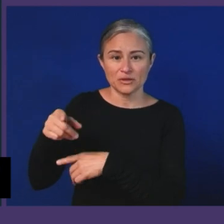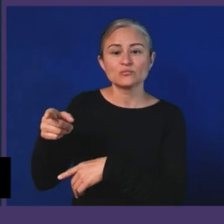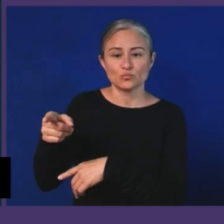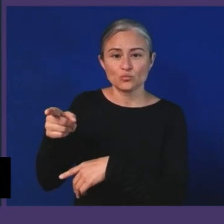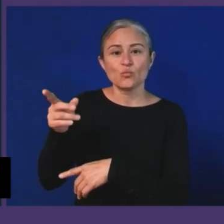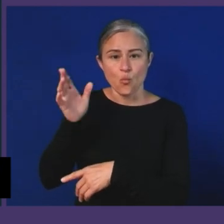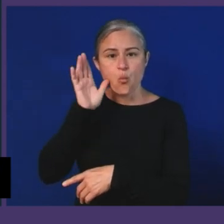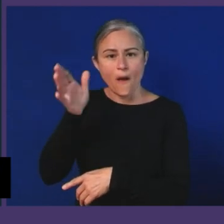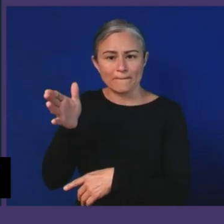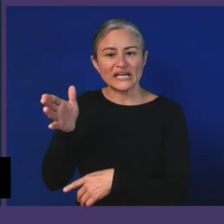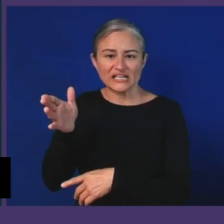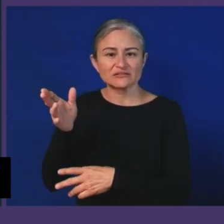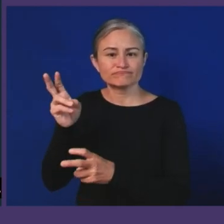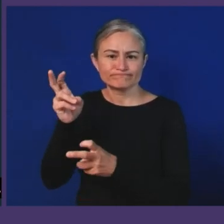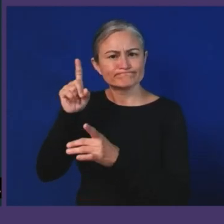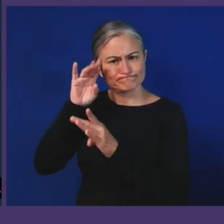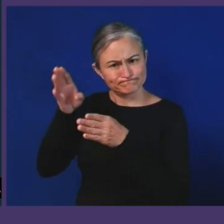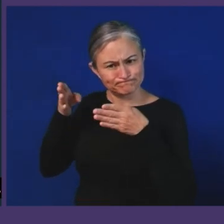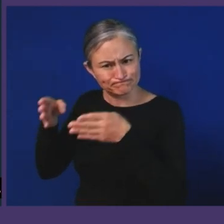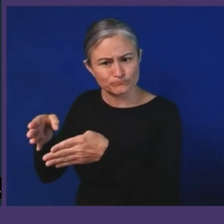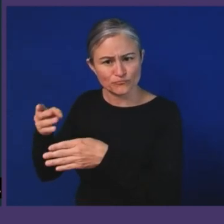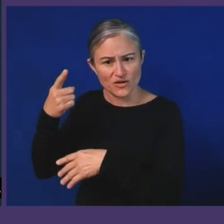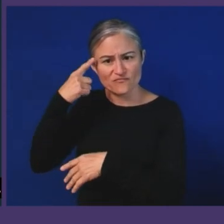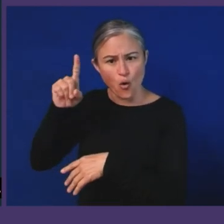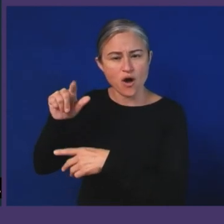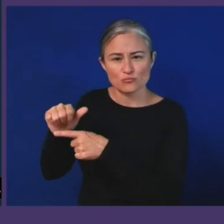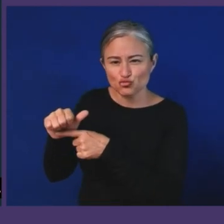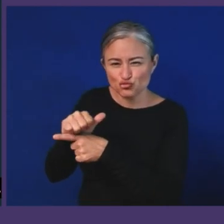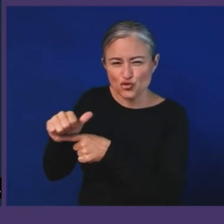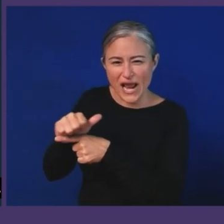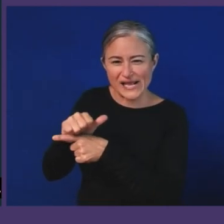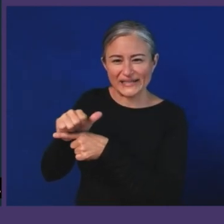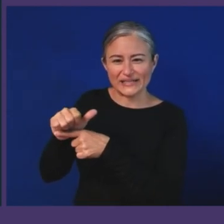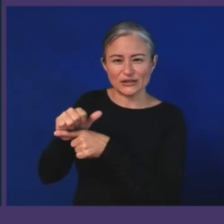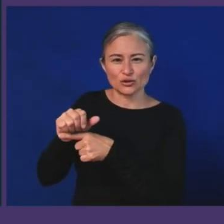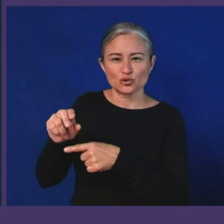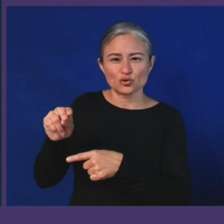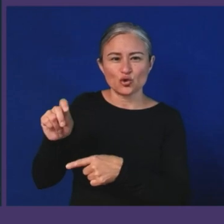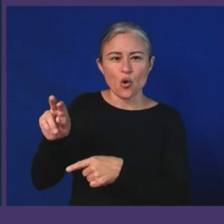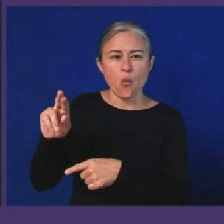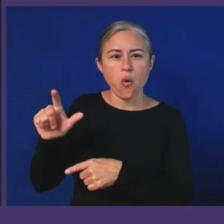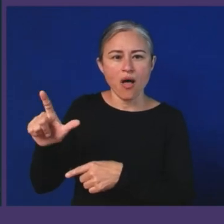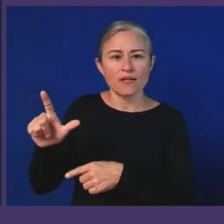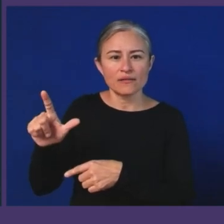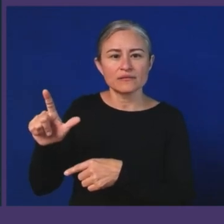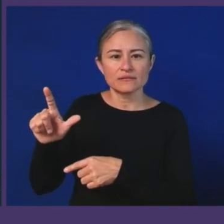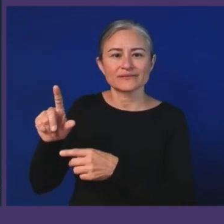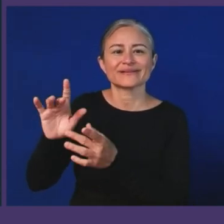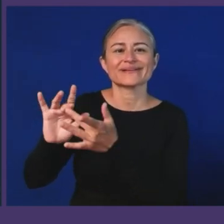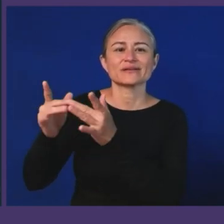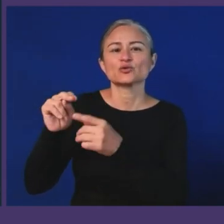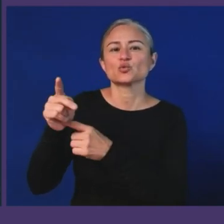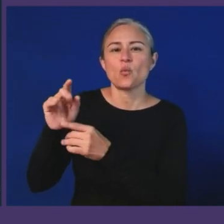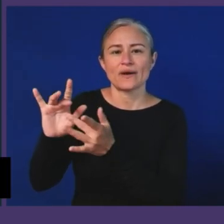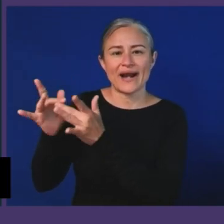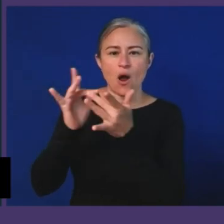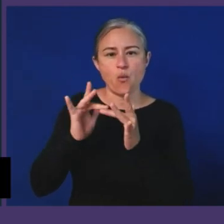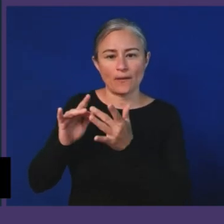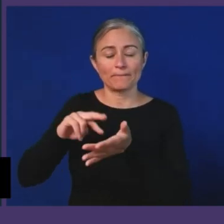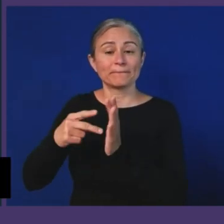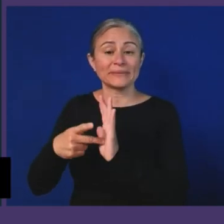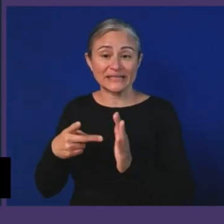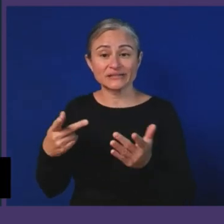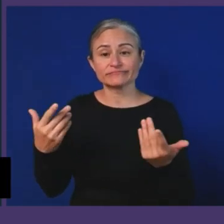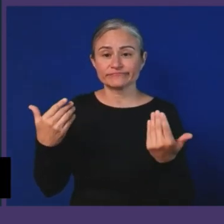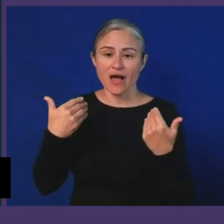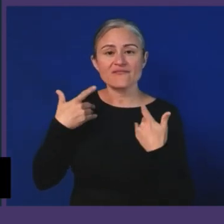for training a neural network. And then we have a resulting model. And then there's some nodes on the bottom. So the first stage we're going to start with is the pre-training stage. Now,